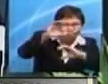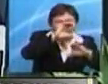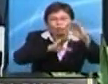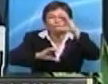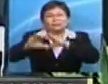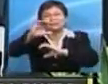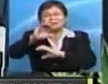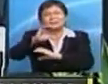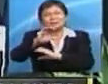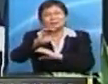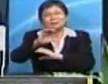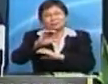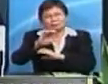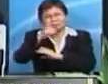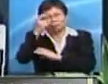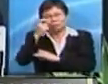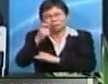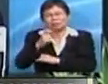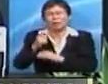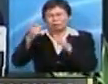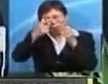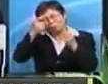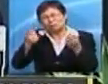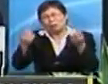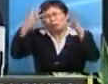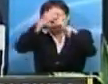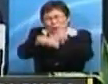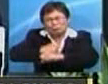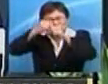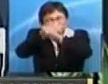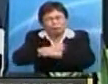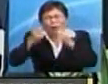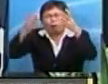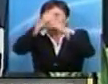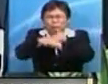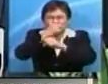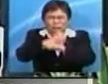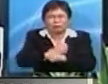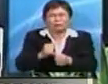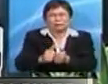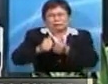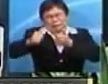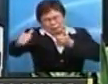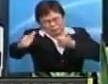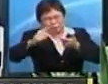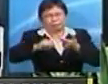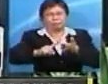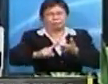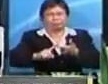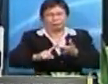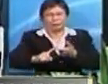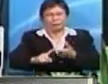against a lot of challenges, weather and distance.